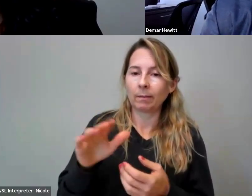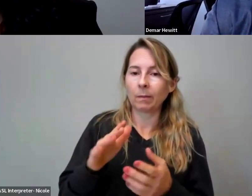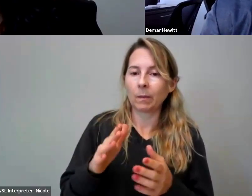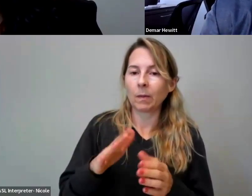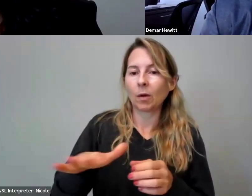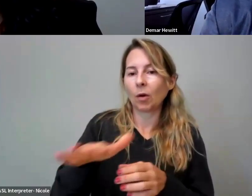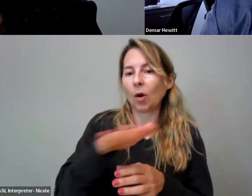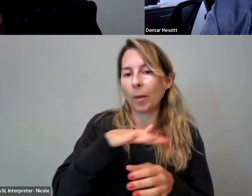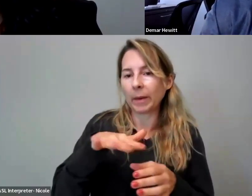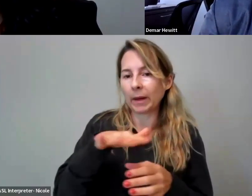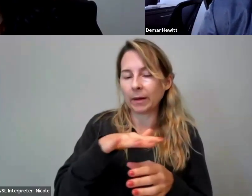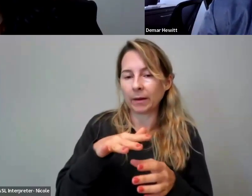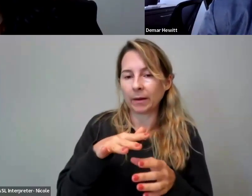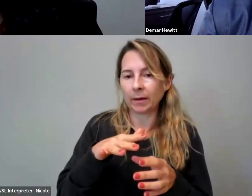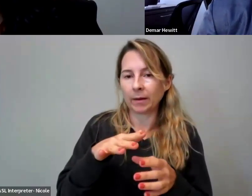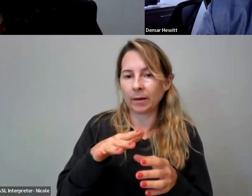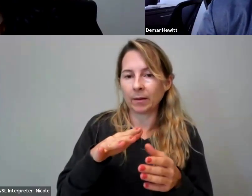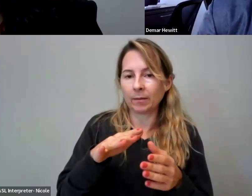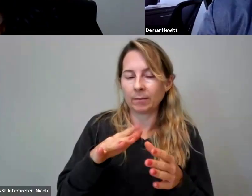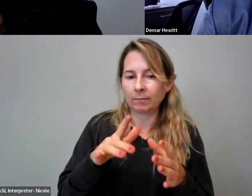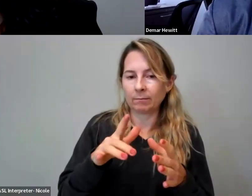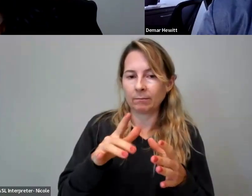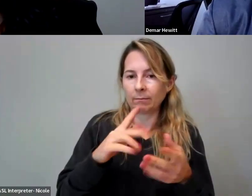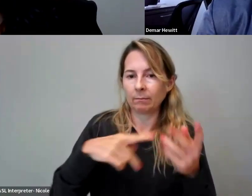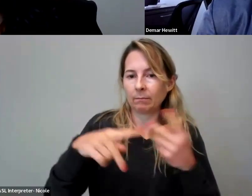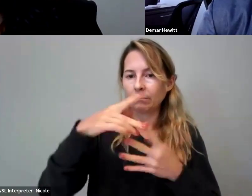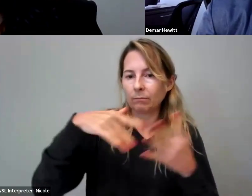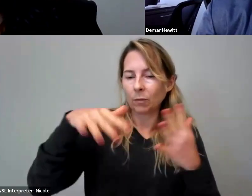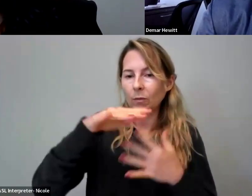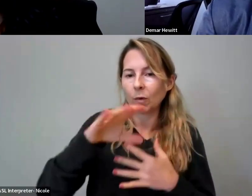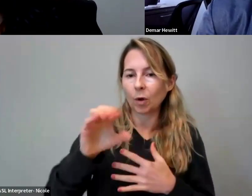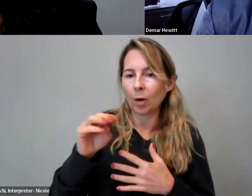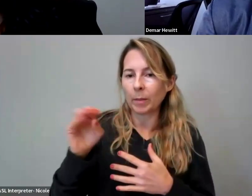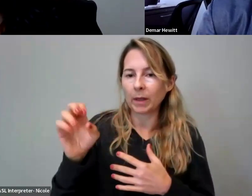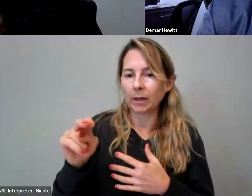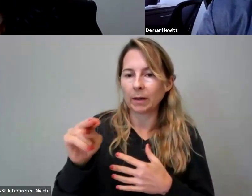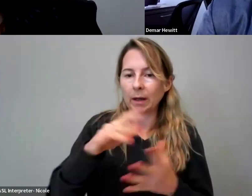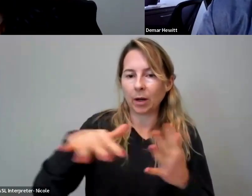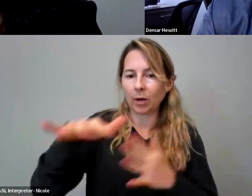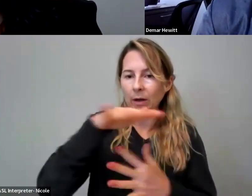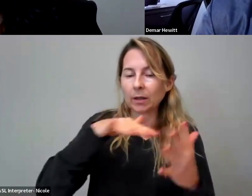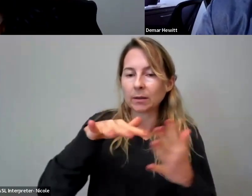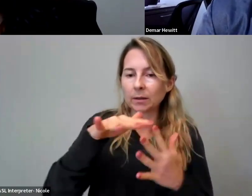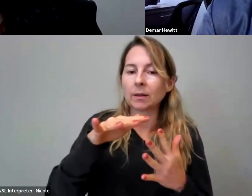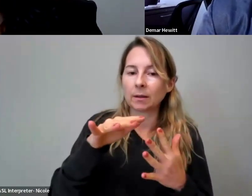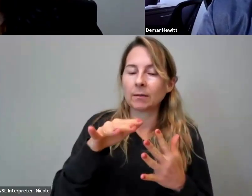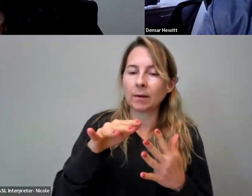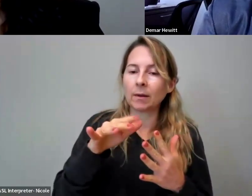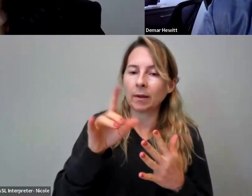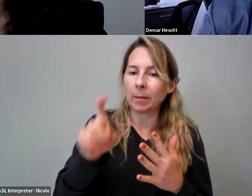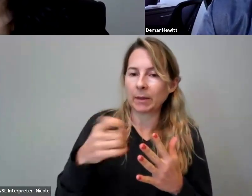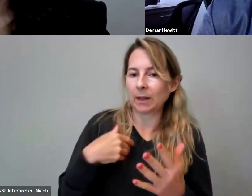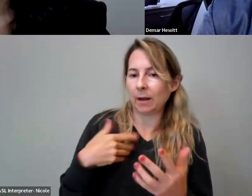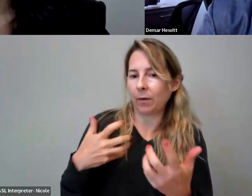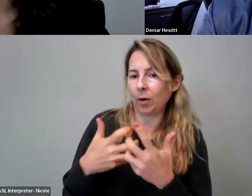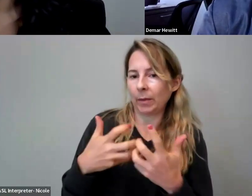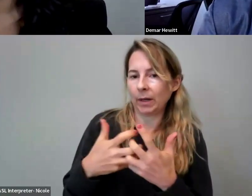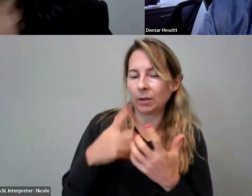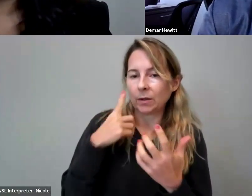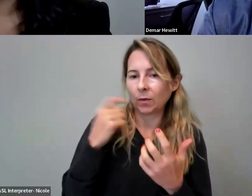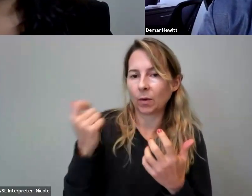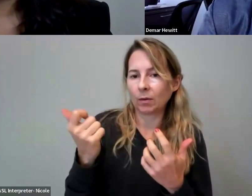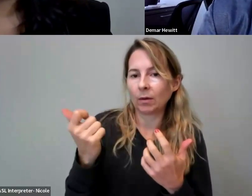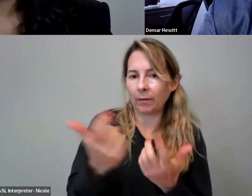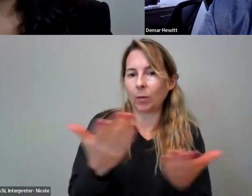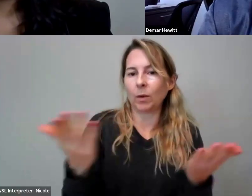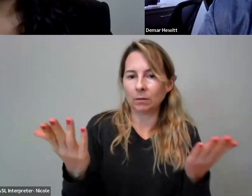are situate, or the management of common facilities, to also give that kind of accommodation to owners. So it's not